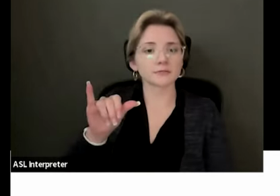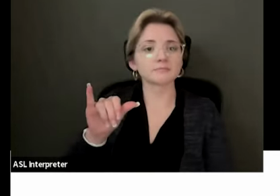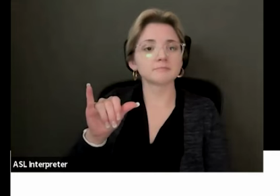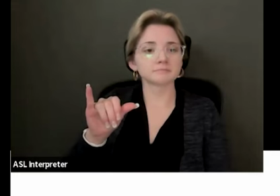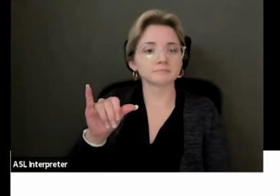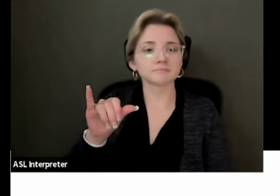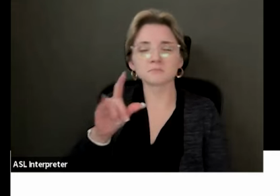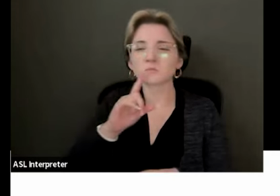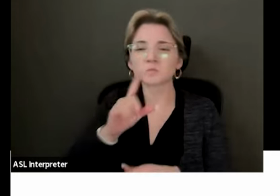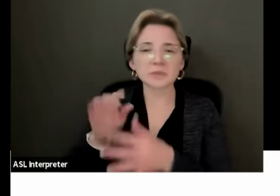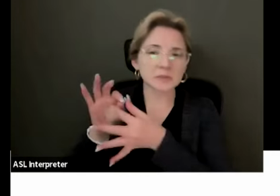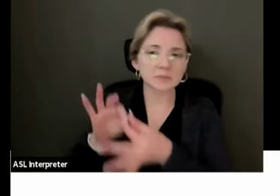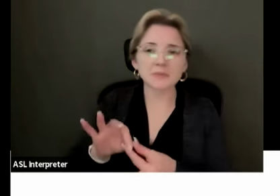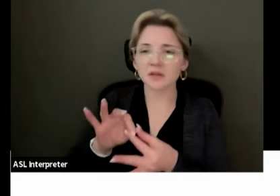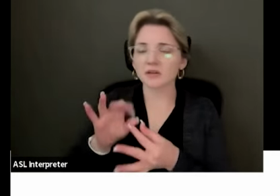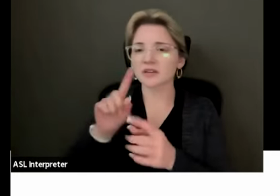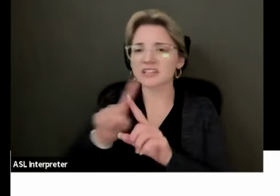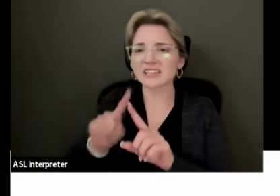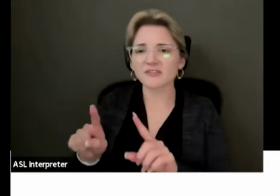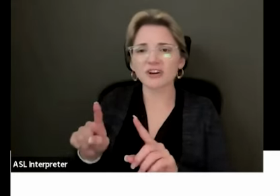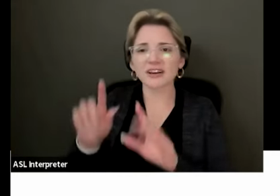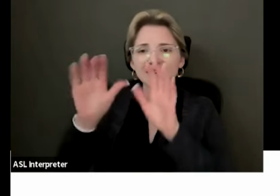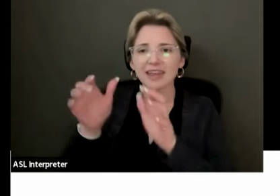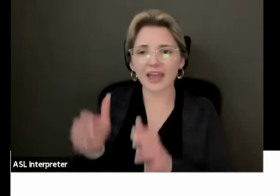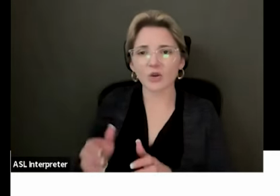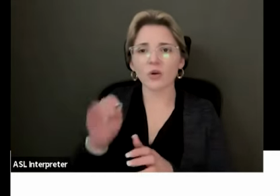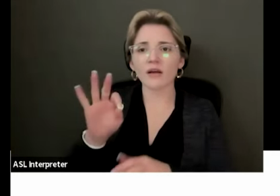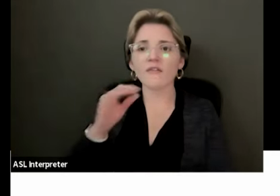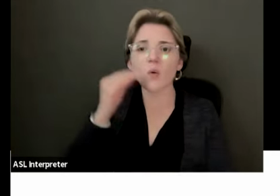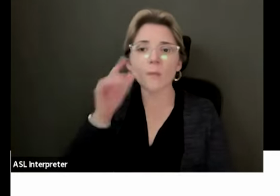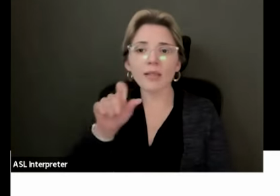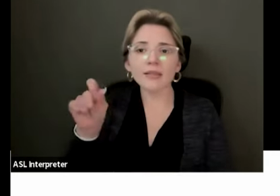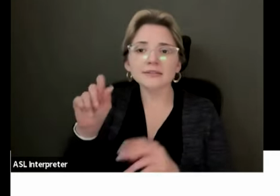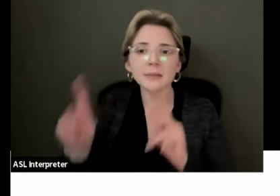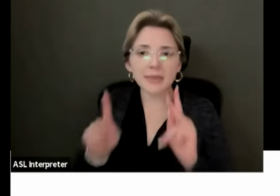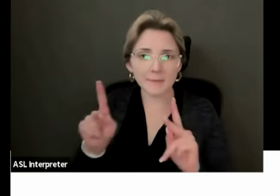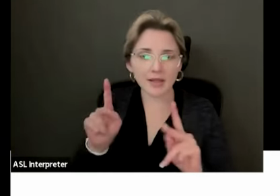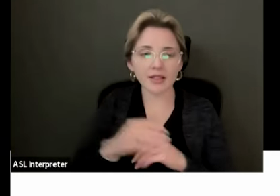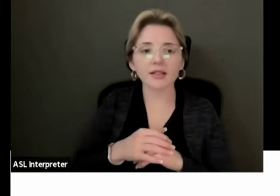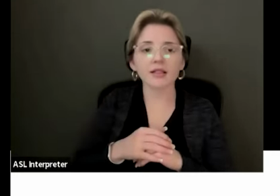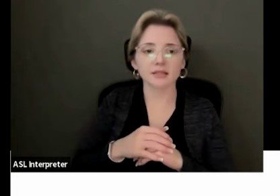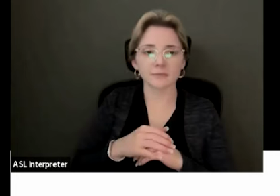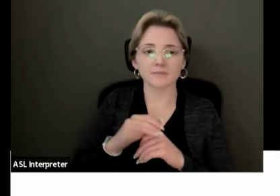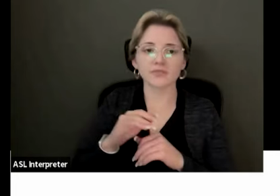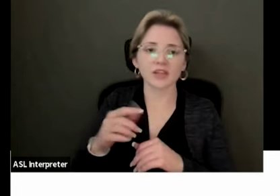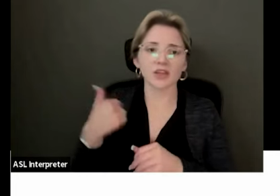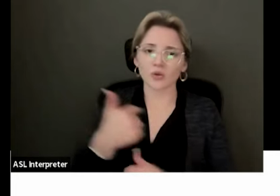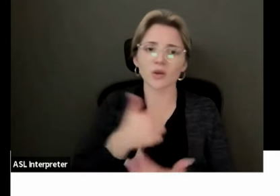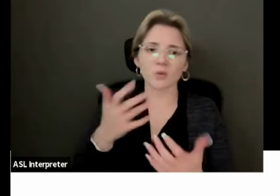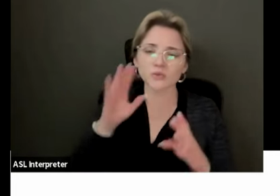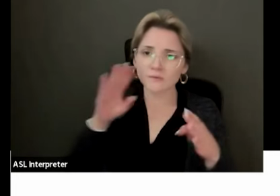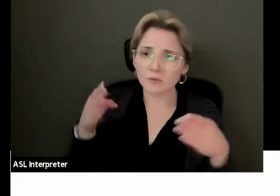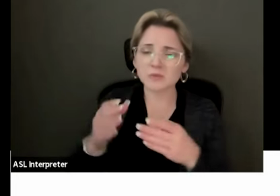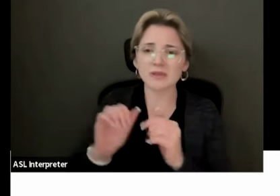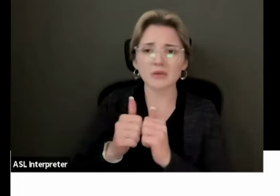a number of categories of homeless. And so those are programs really targeted at homelessness and homelessness